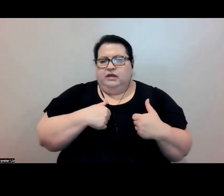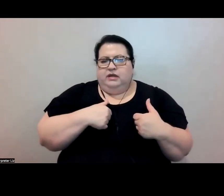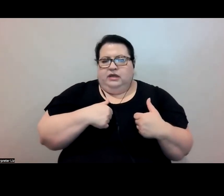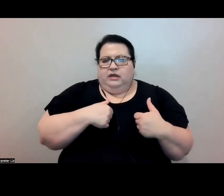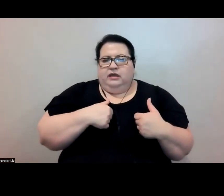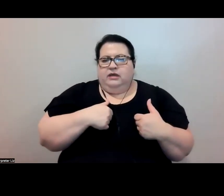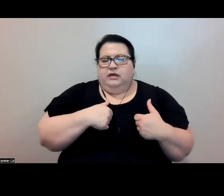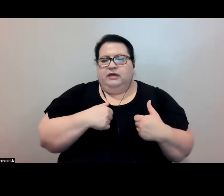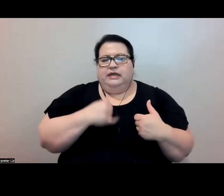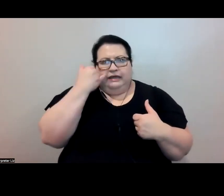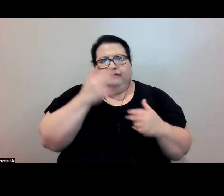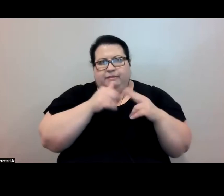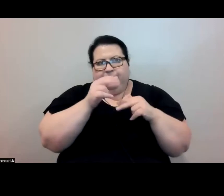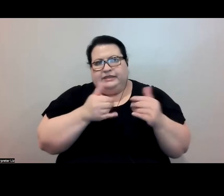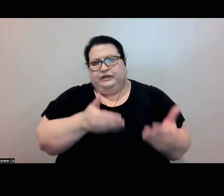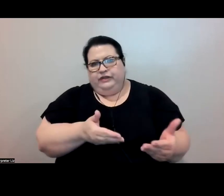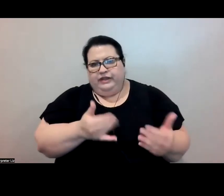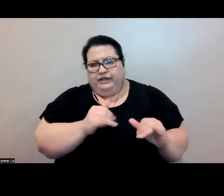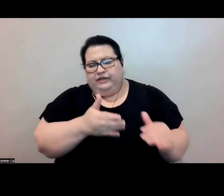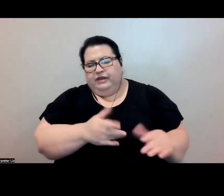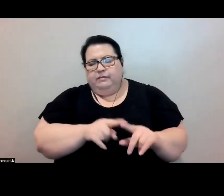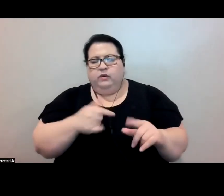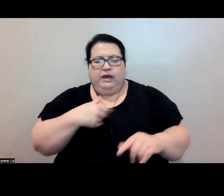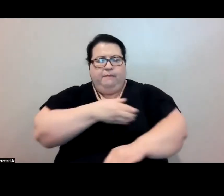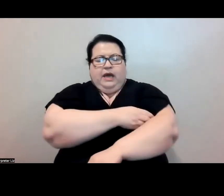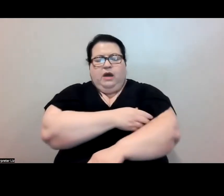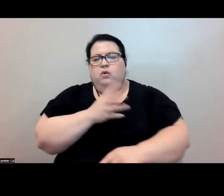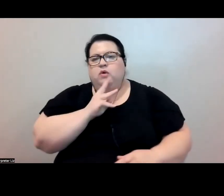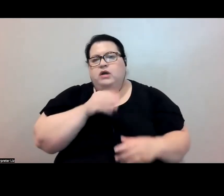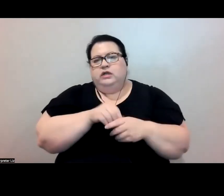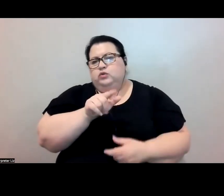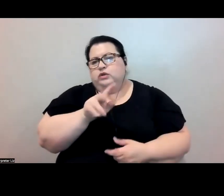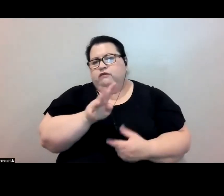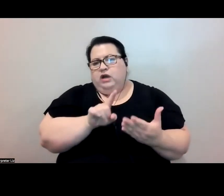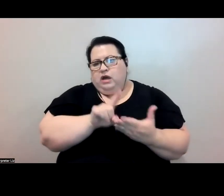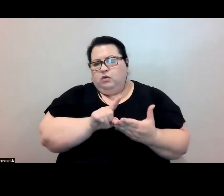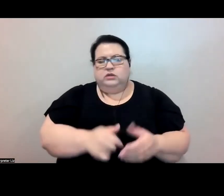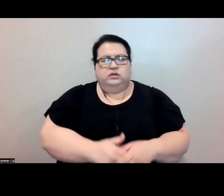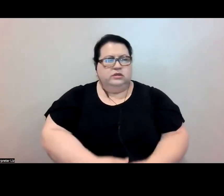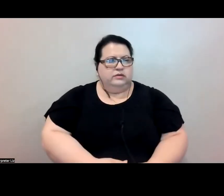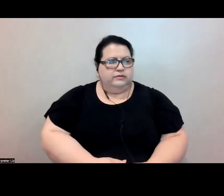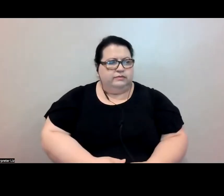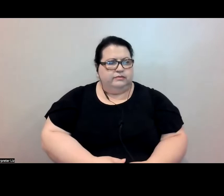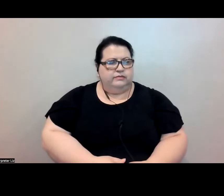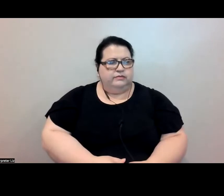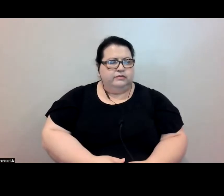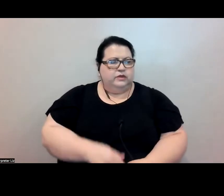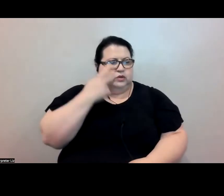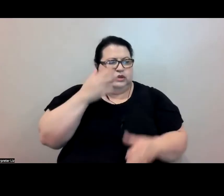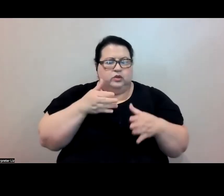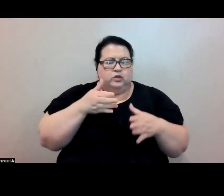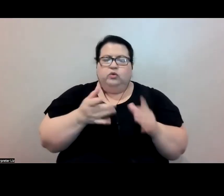building's still up, of course. But, we had power, we had water within 24 hours. And, to see the roads